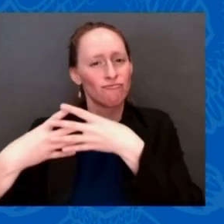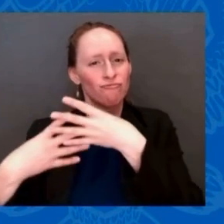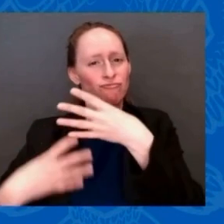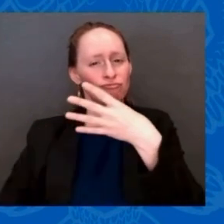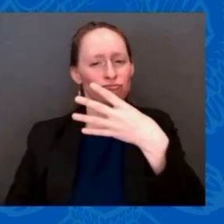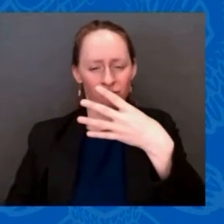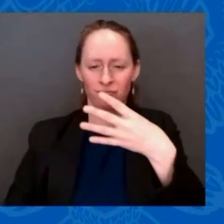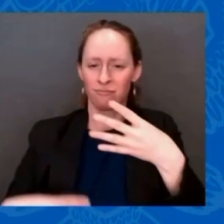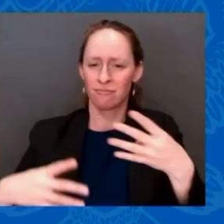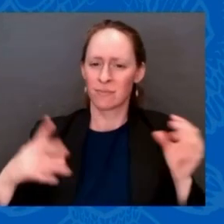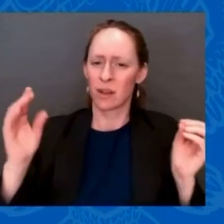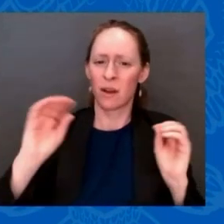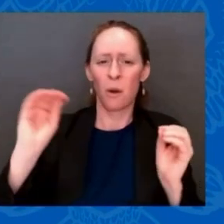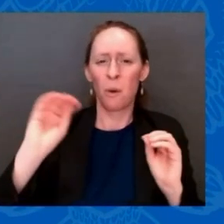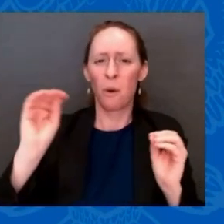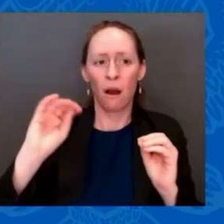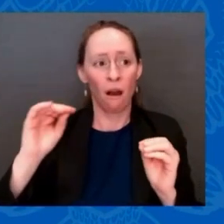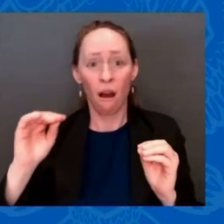And